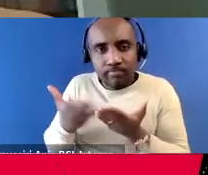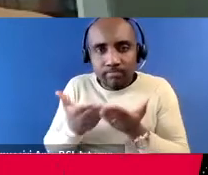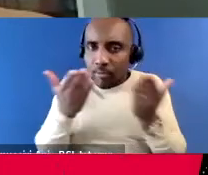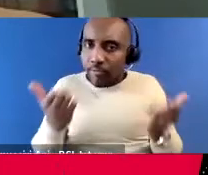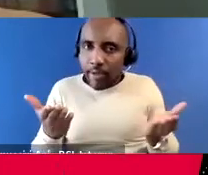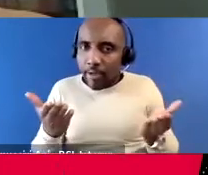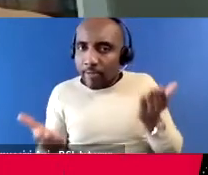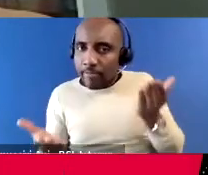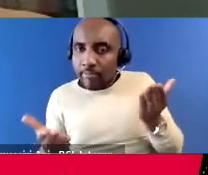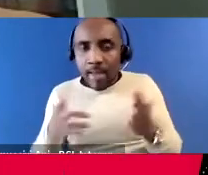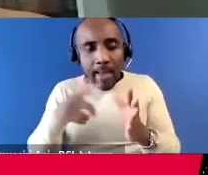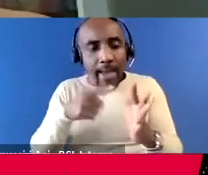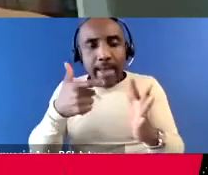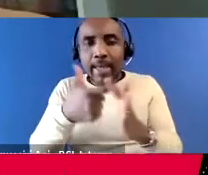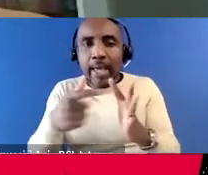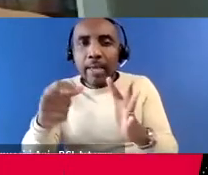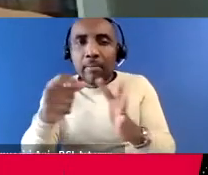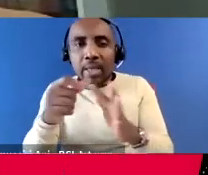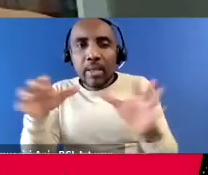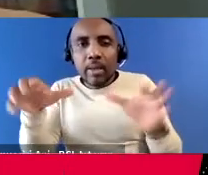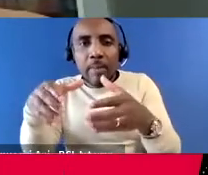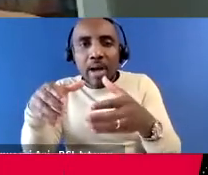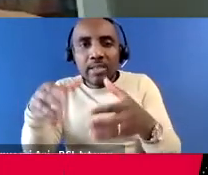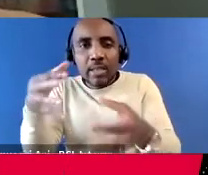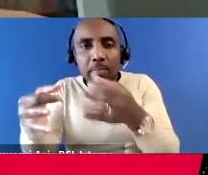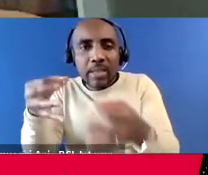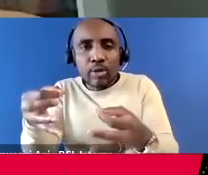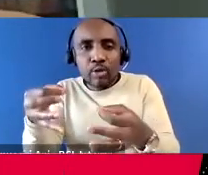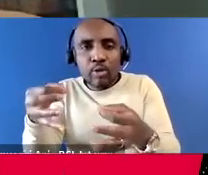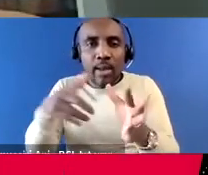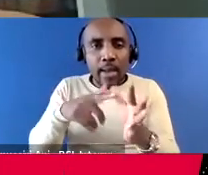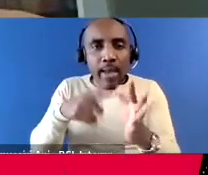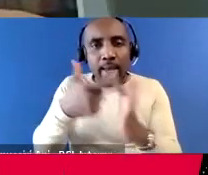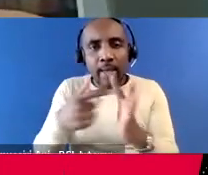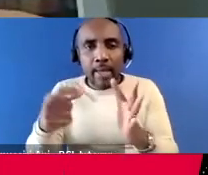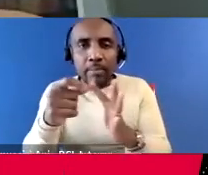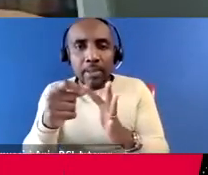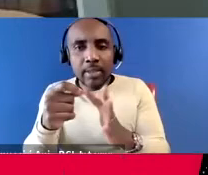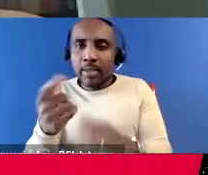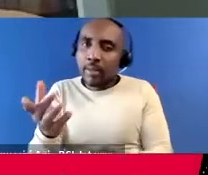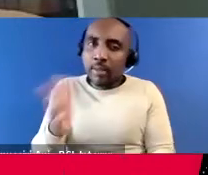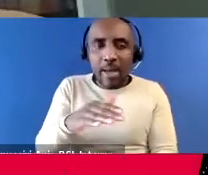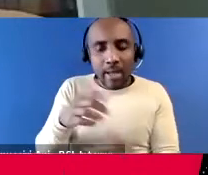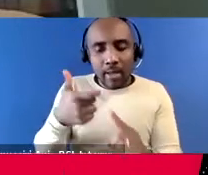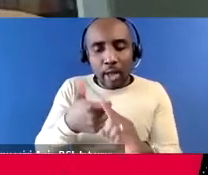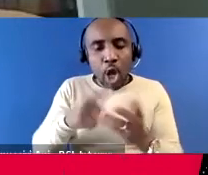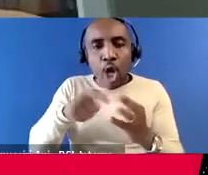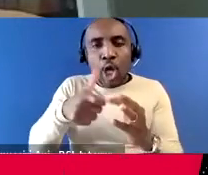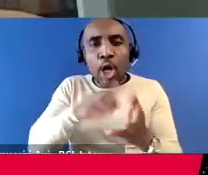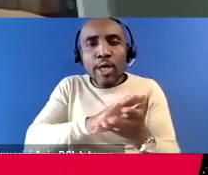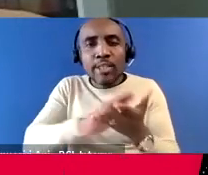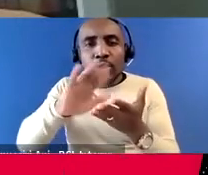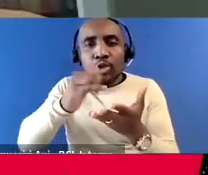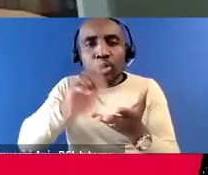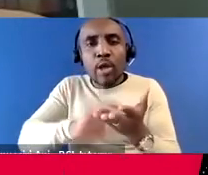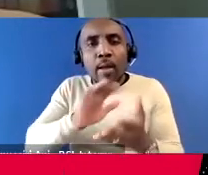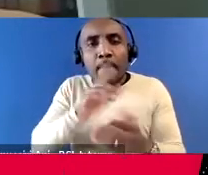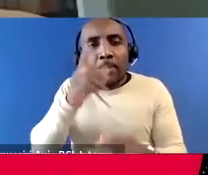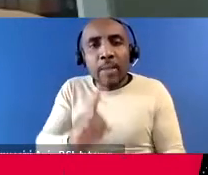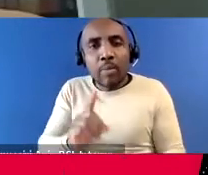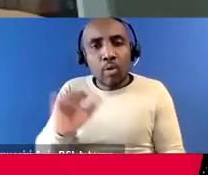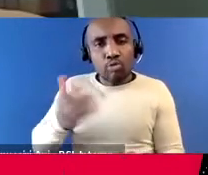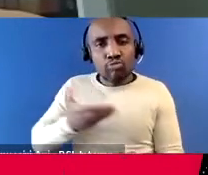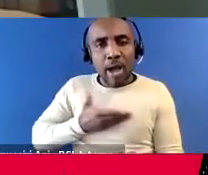the AKP has returned to the traditional line of rejecting Kurdish identity and rights in Turkey.